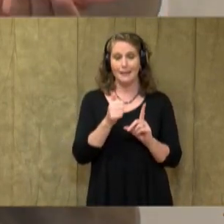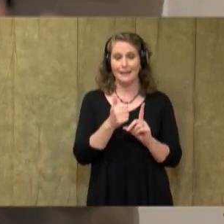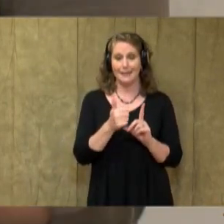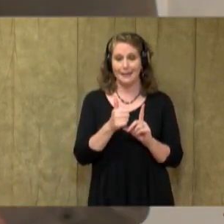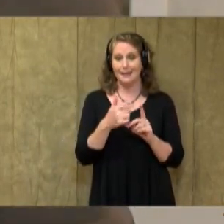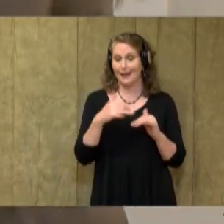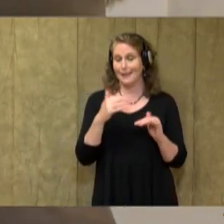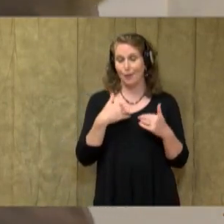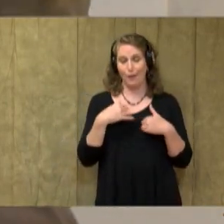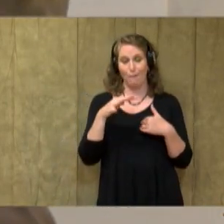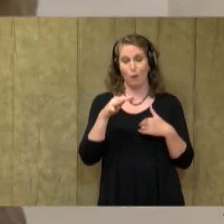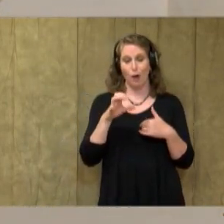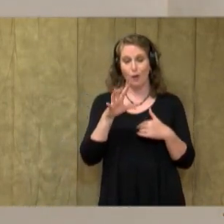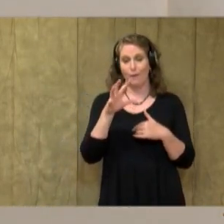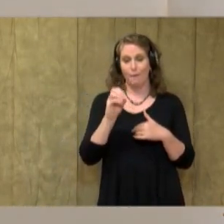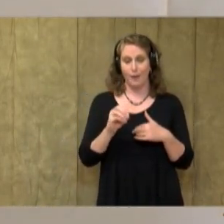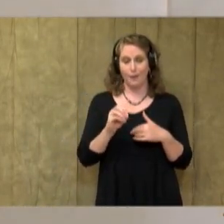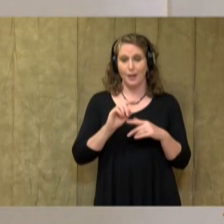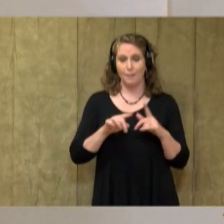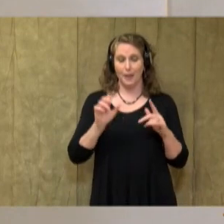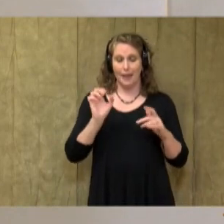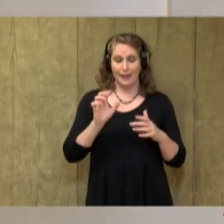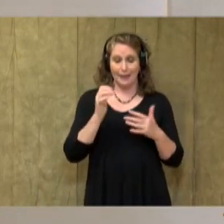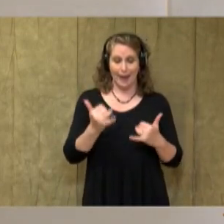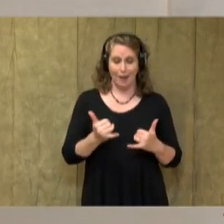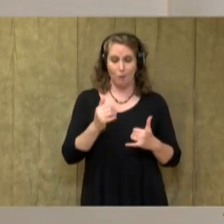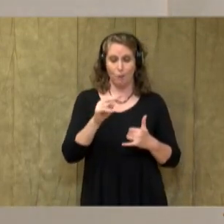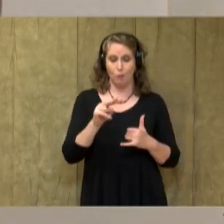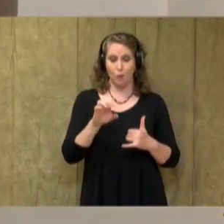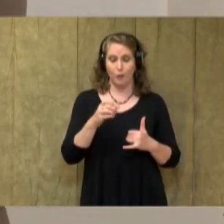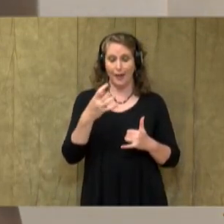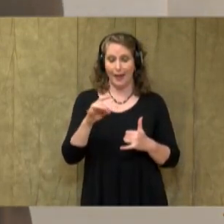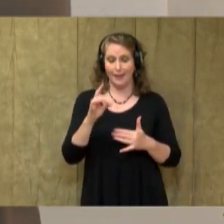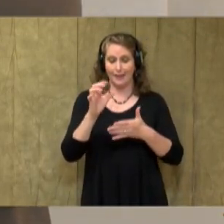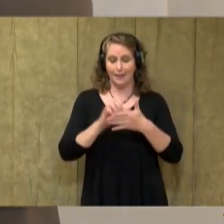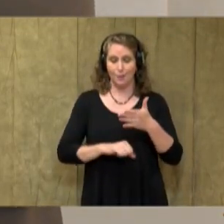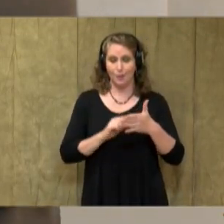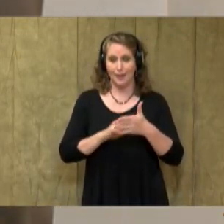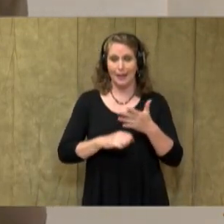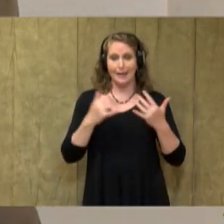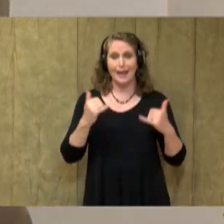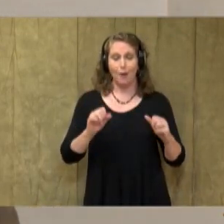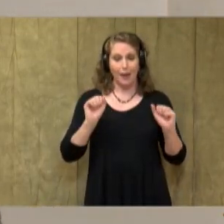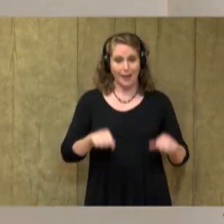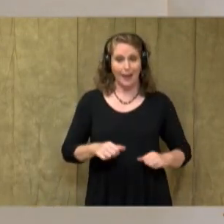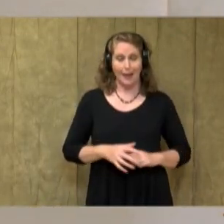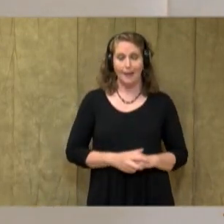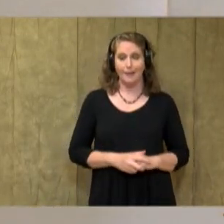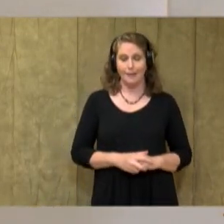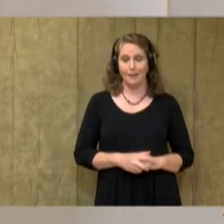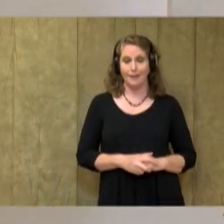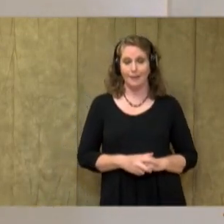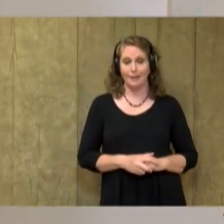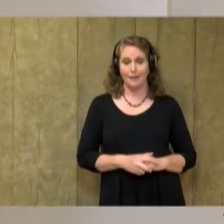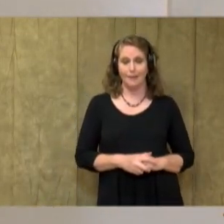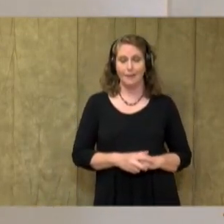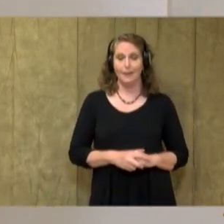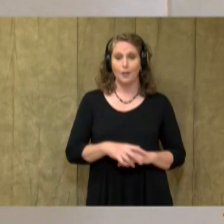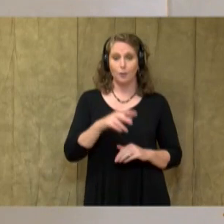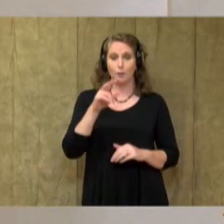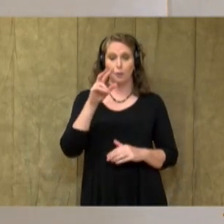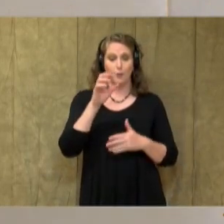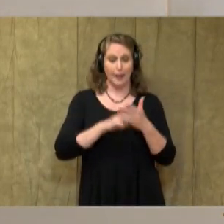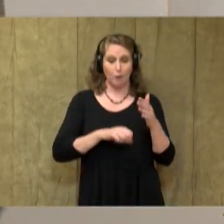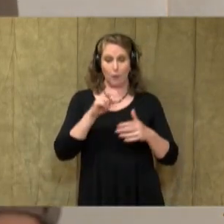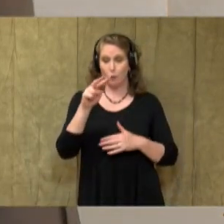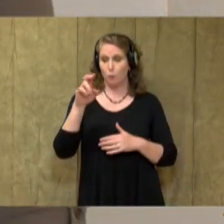have 450, but I have to take 218 away. Well, all I did was make it easier for me to do that. So now I can take away 2